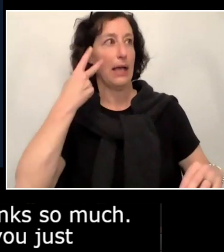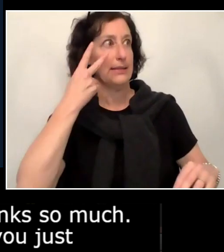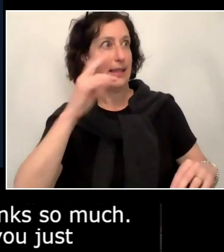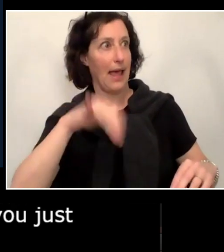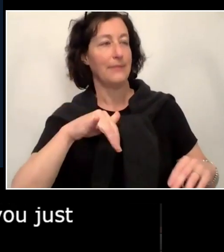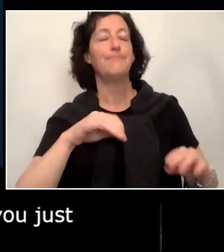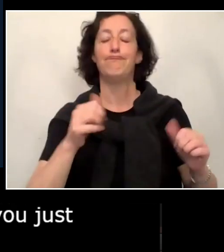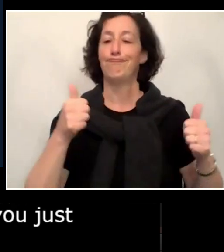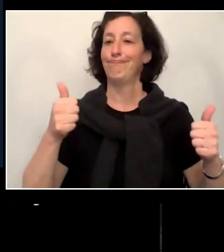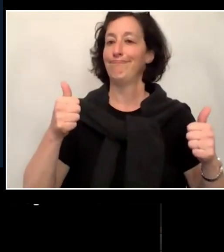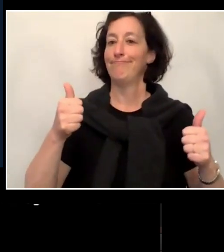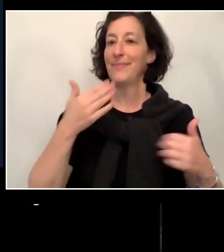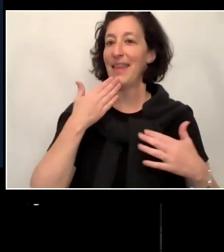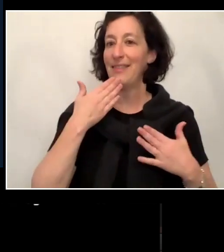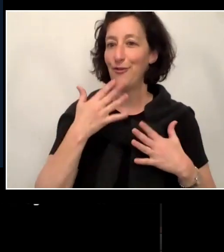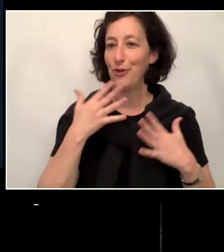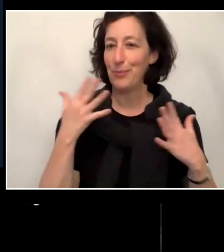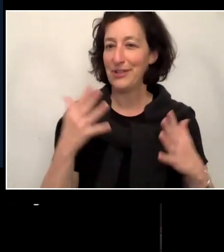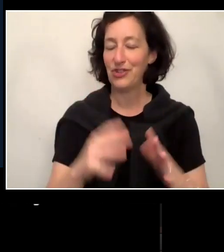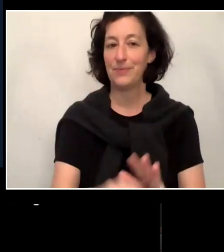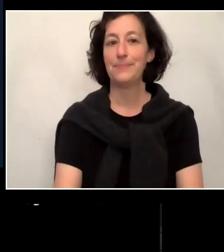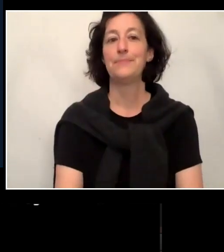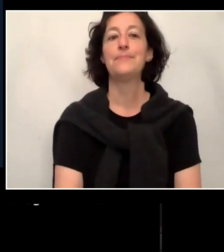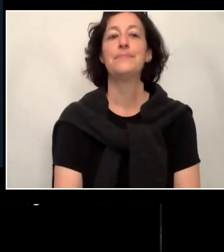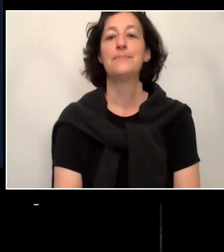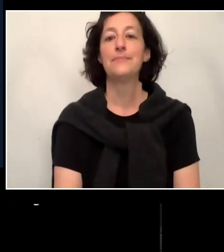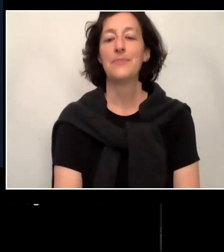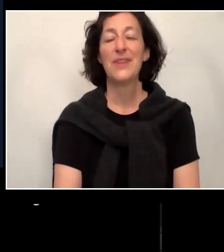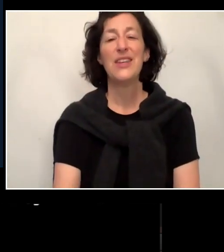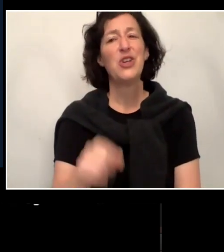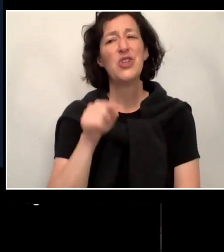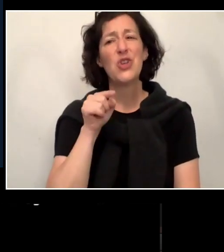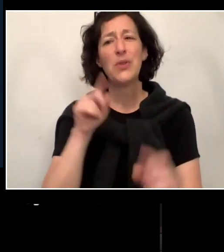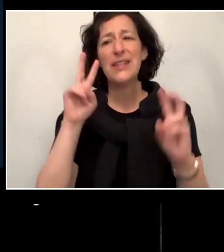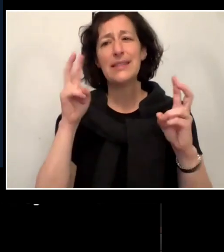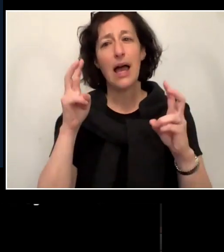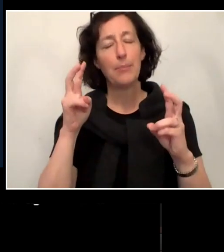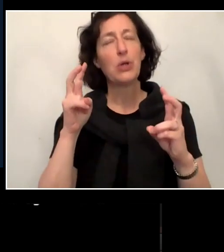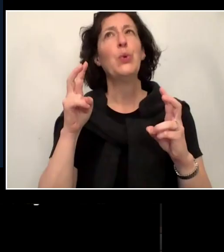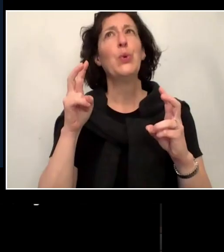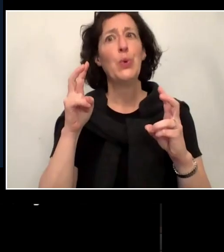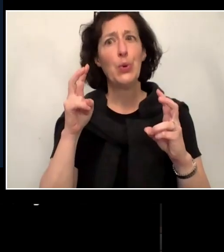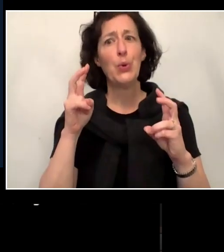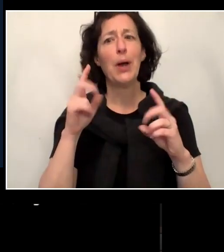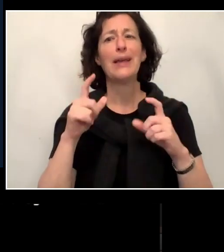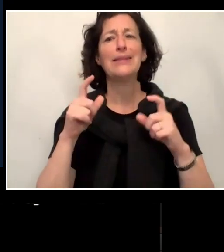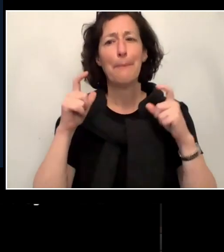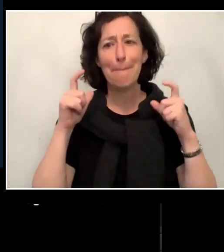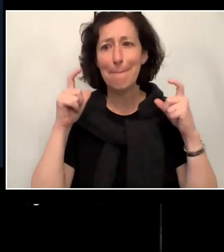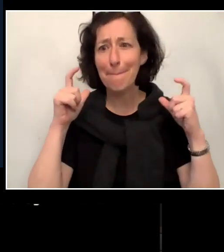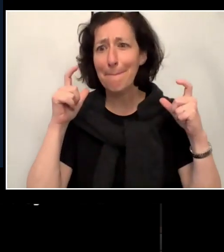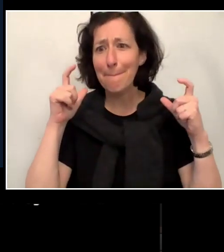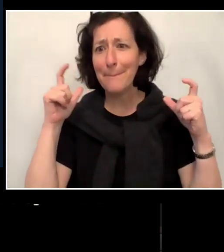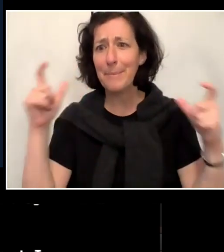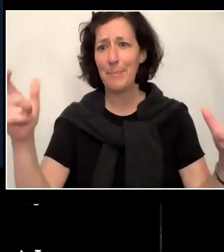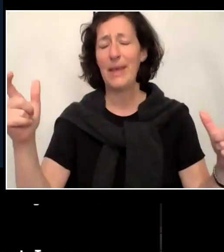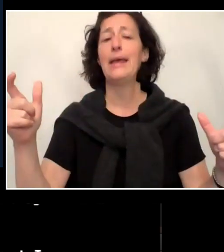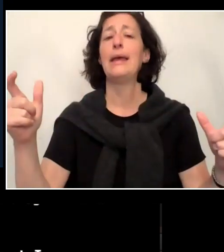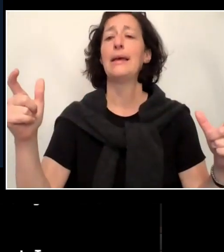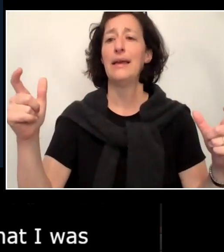much. So this is a big topic that I was asked to